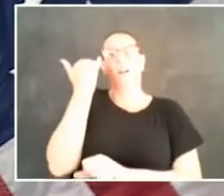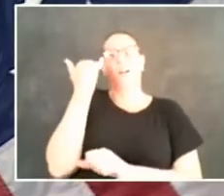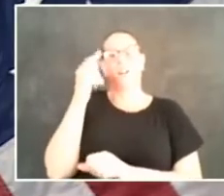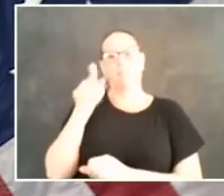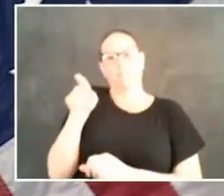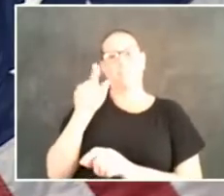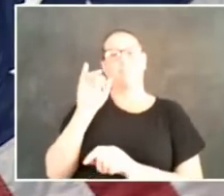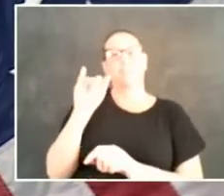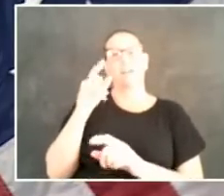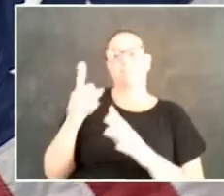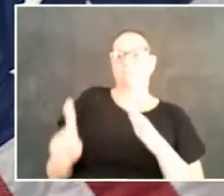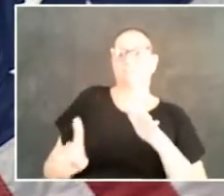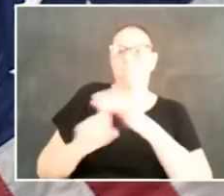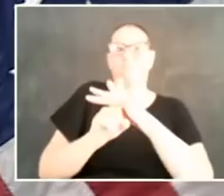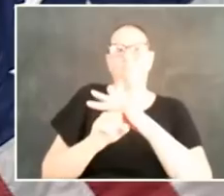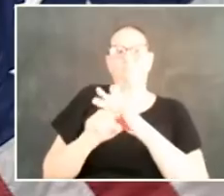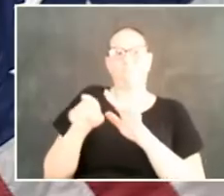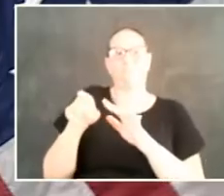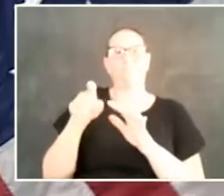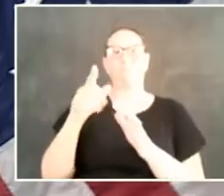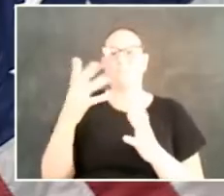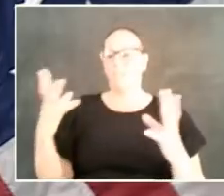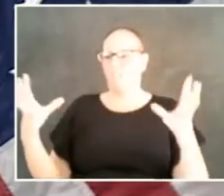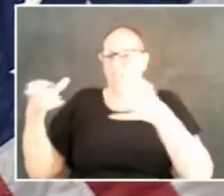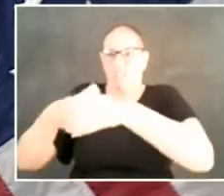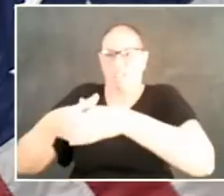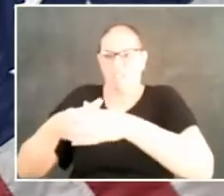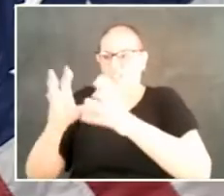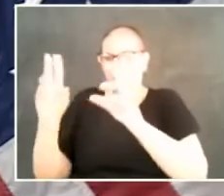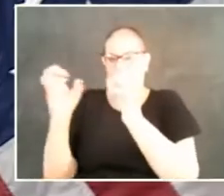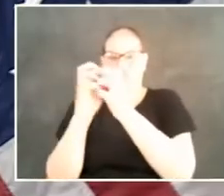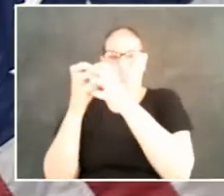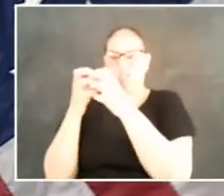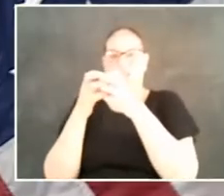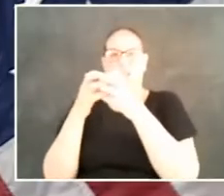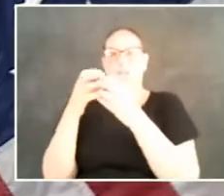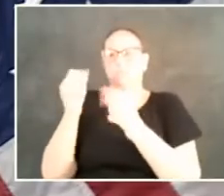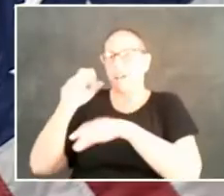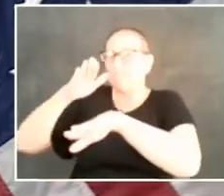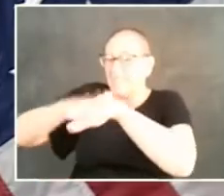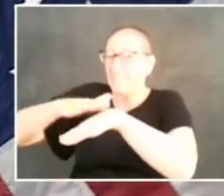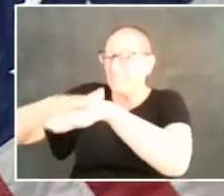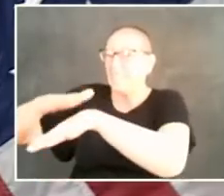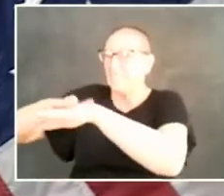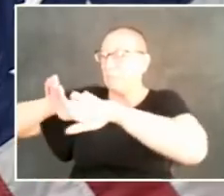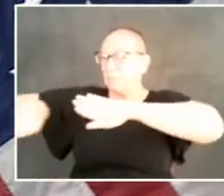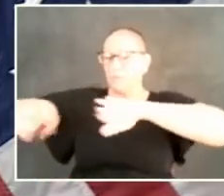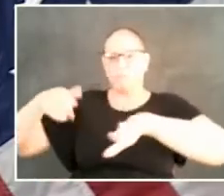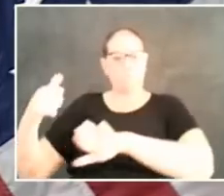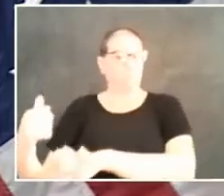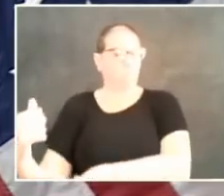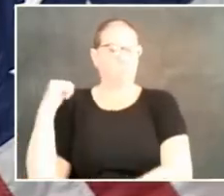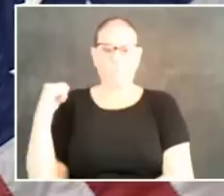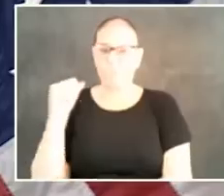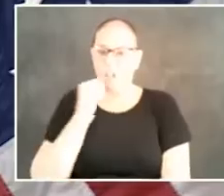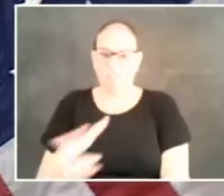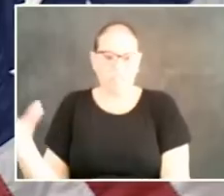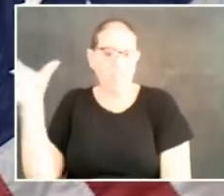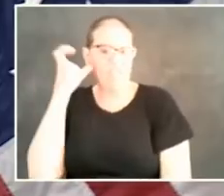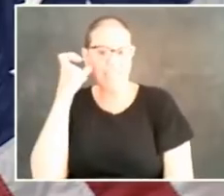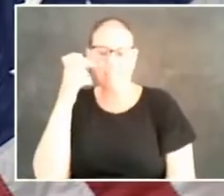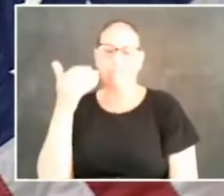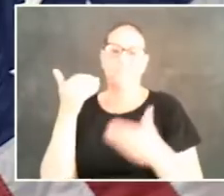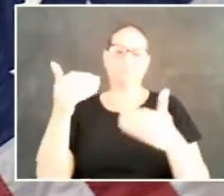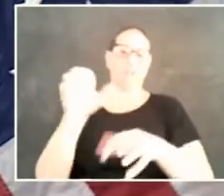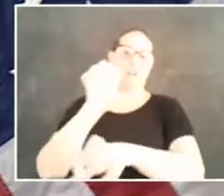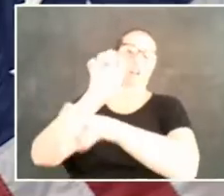the video that's out there. It's being investigated currently by our Internal Affairs Bureau. As a result of that very